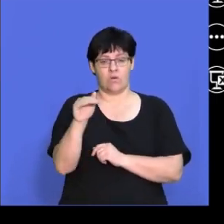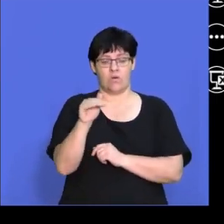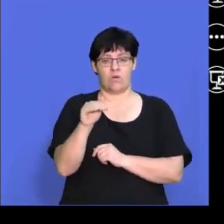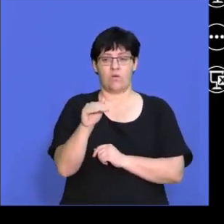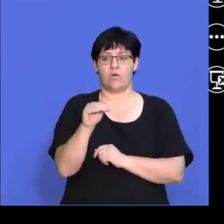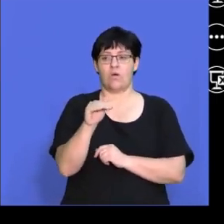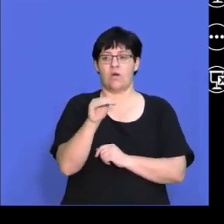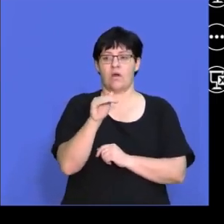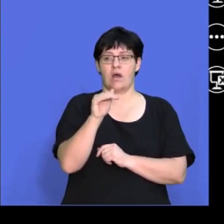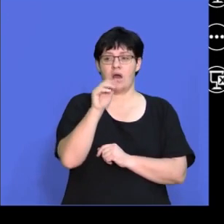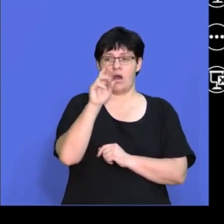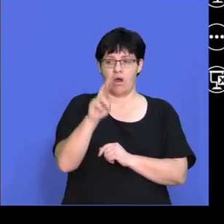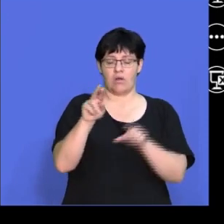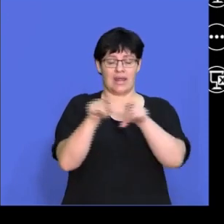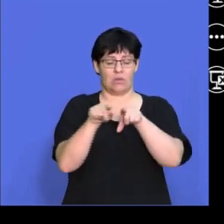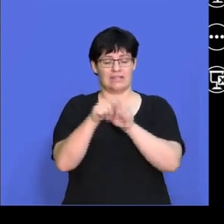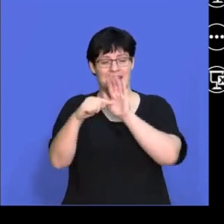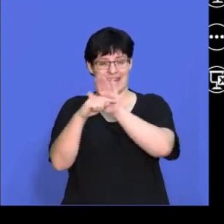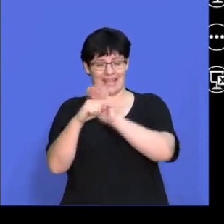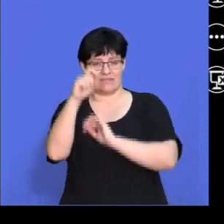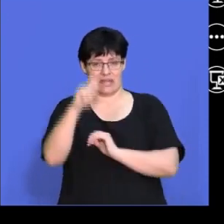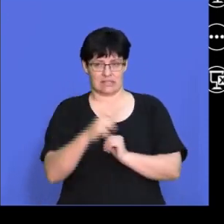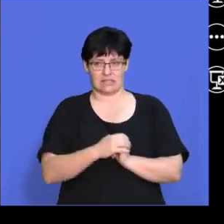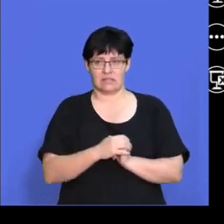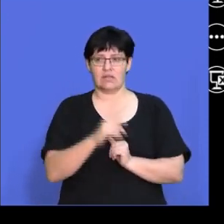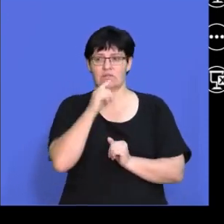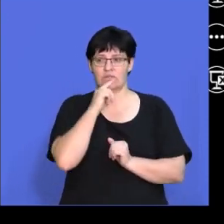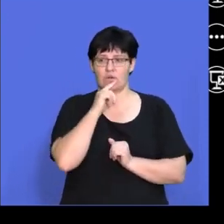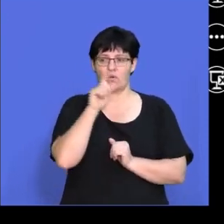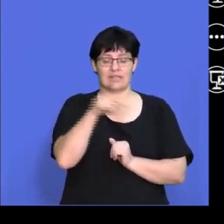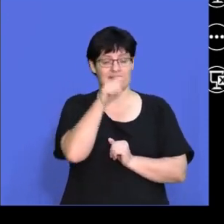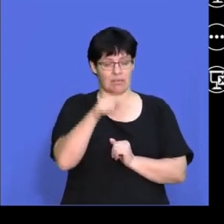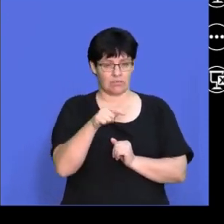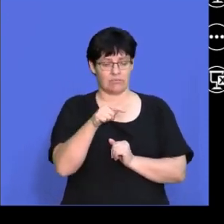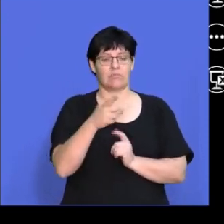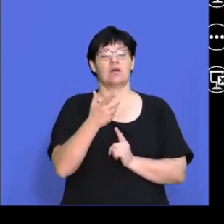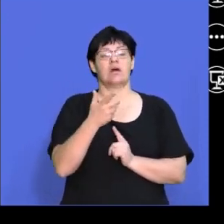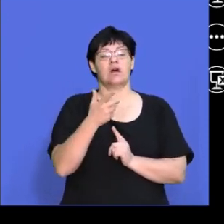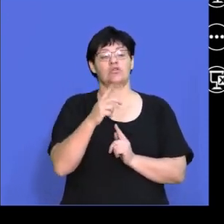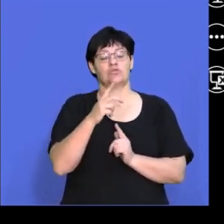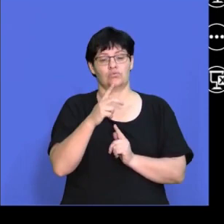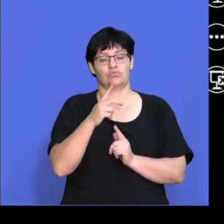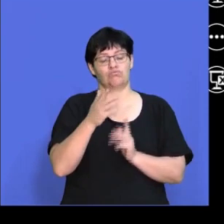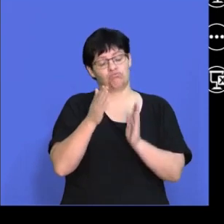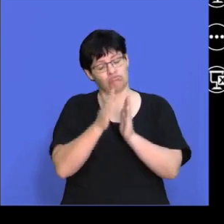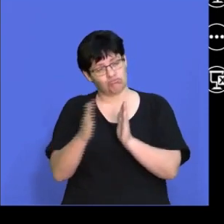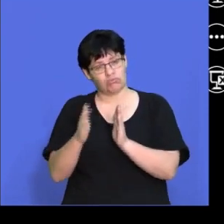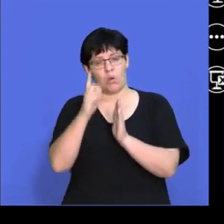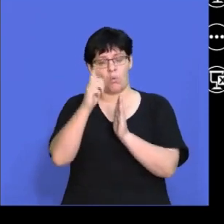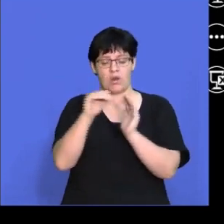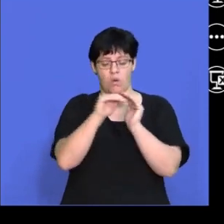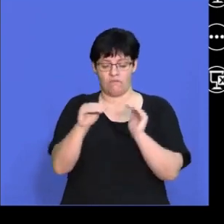was equal to negative x. So therefore, the sum to infinity is going to be equal to 1